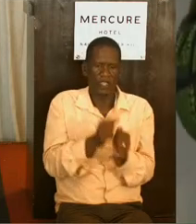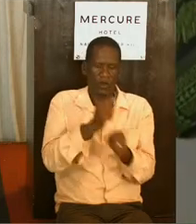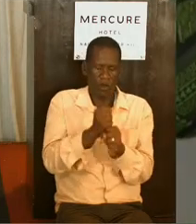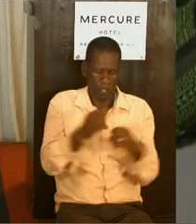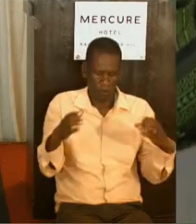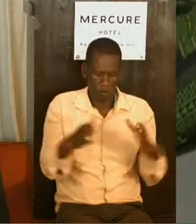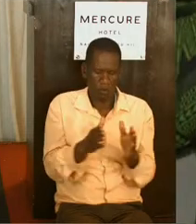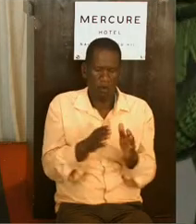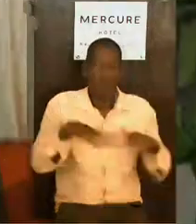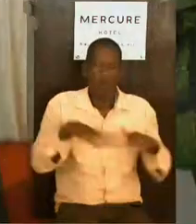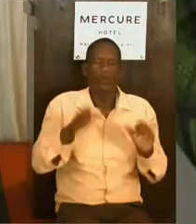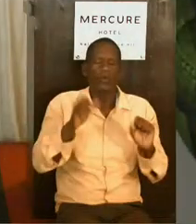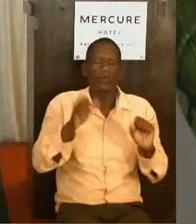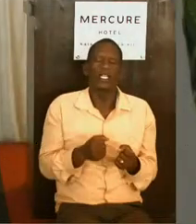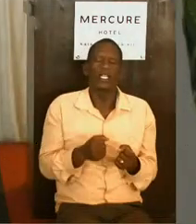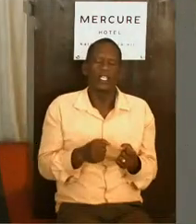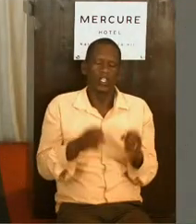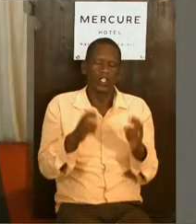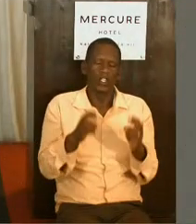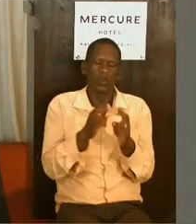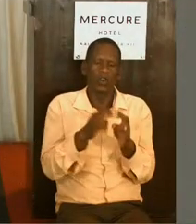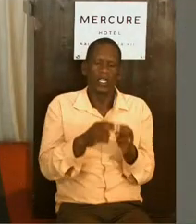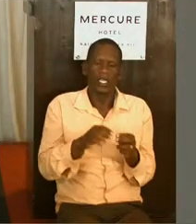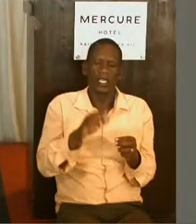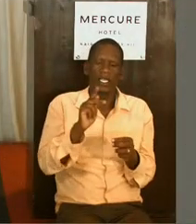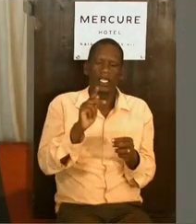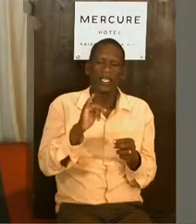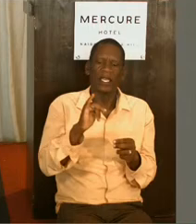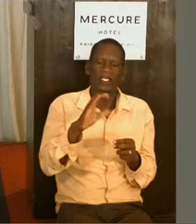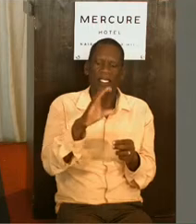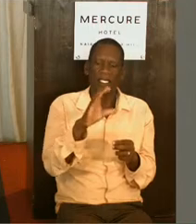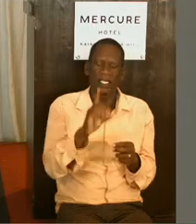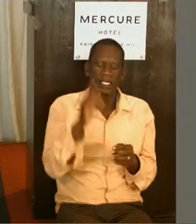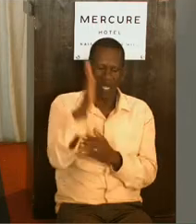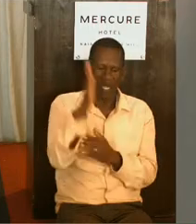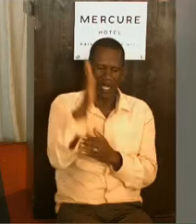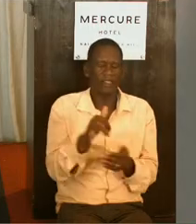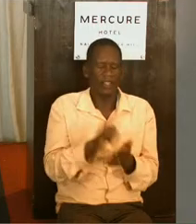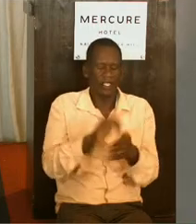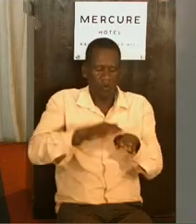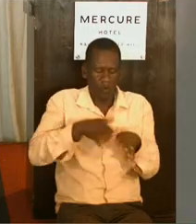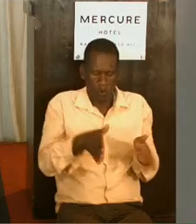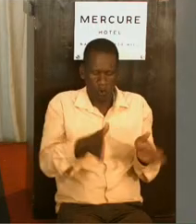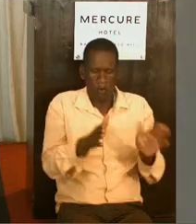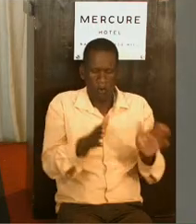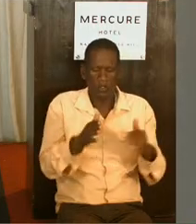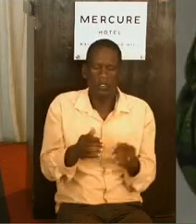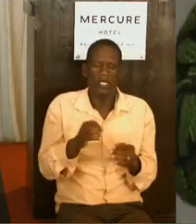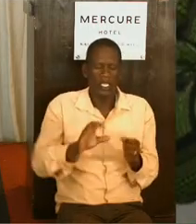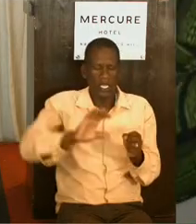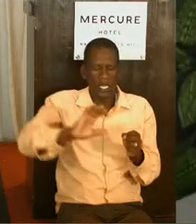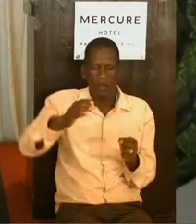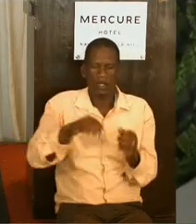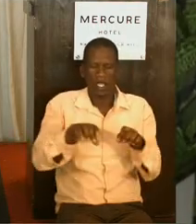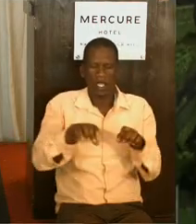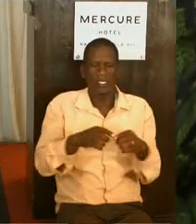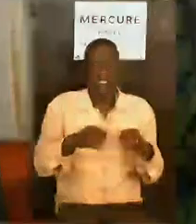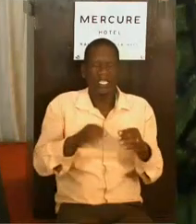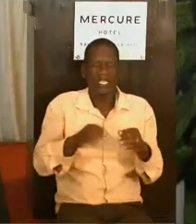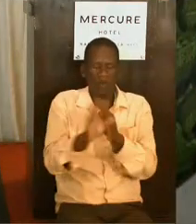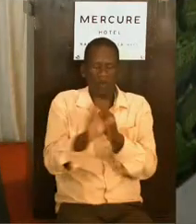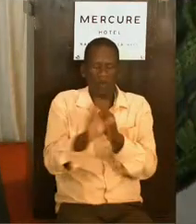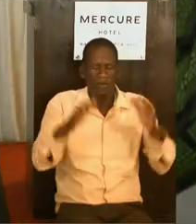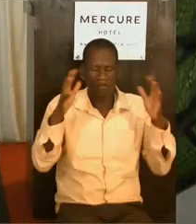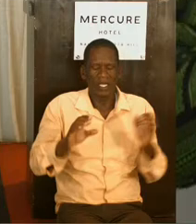group or we can get you the capacity directly that is I think a very good opportunity yeah in a country as diverse as Kenya